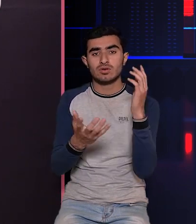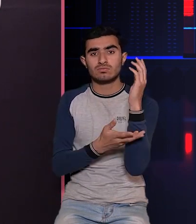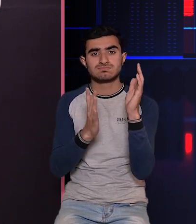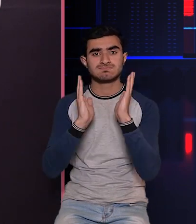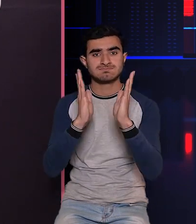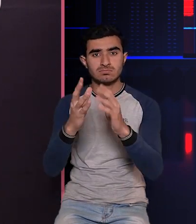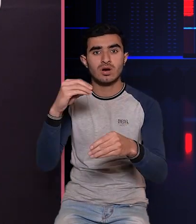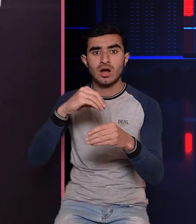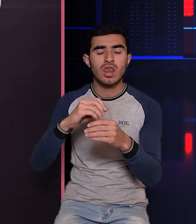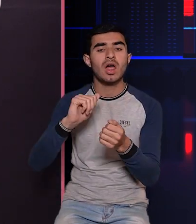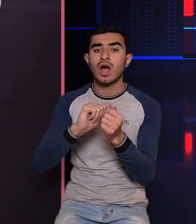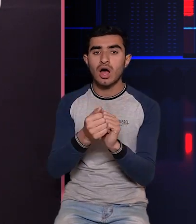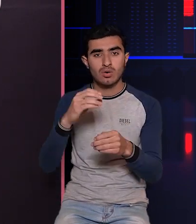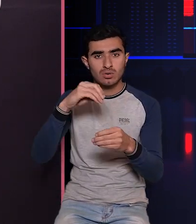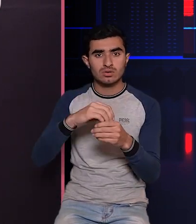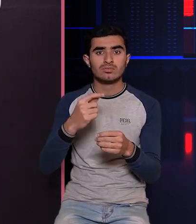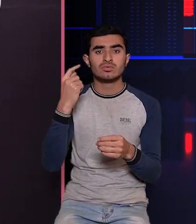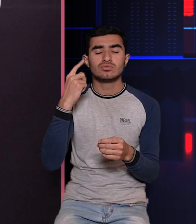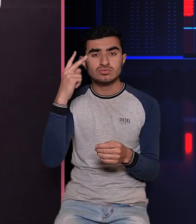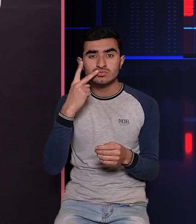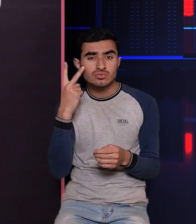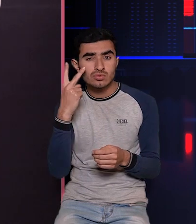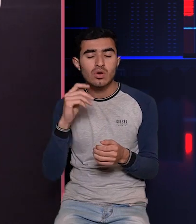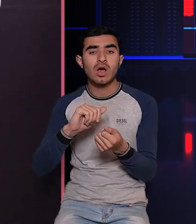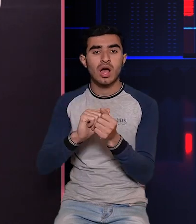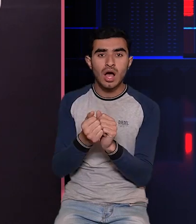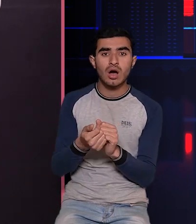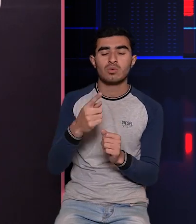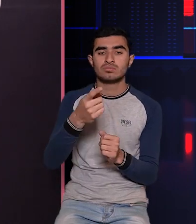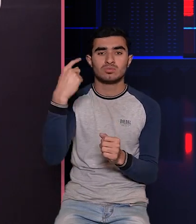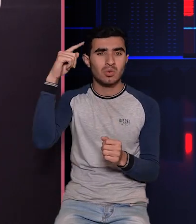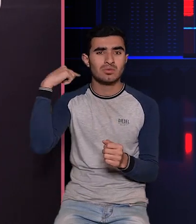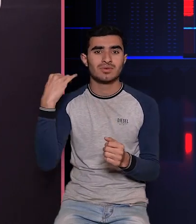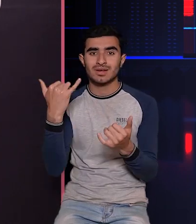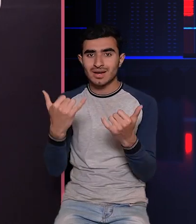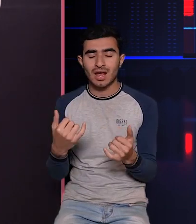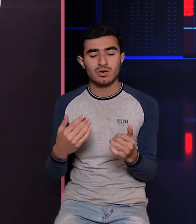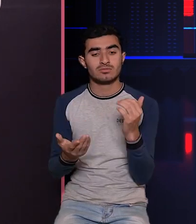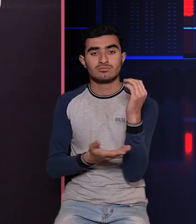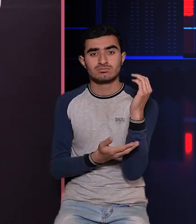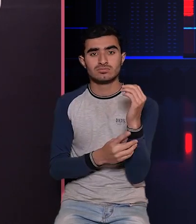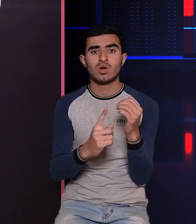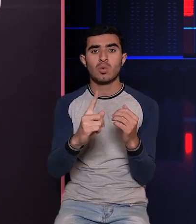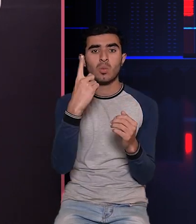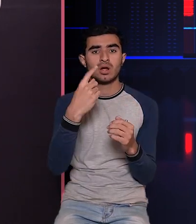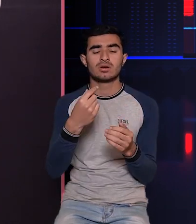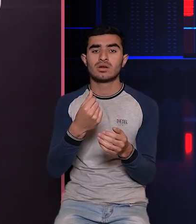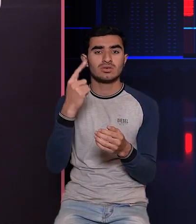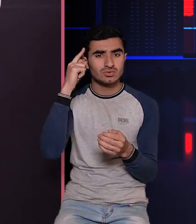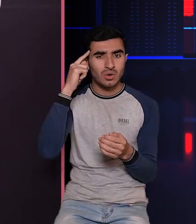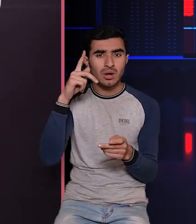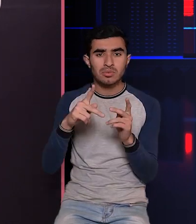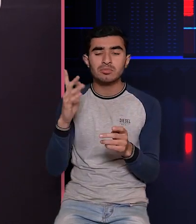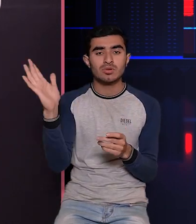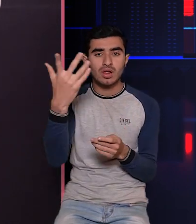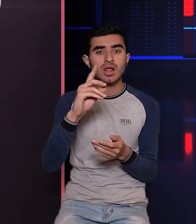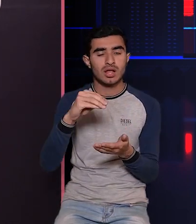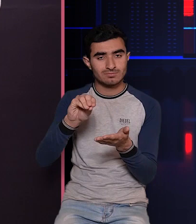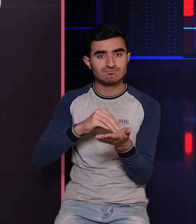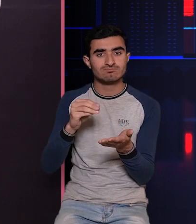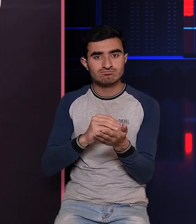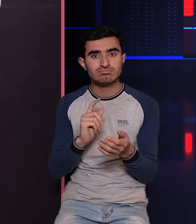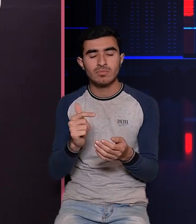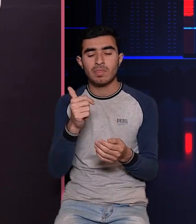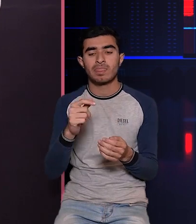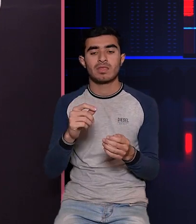gone. So bringing back the ecology or the biodiversity was very important. So we're working currently on a couple of